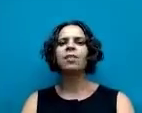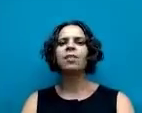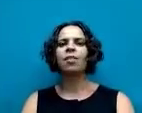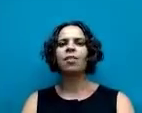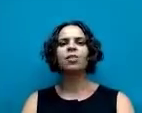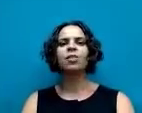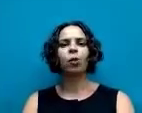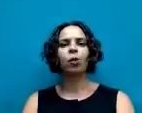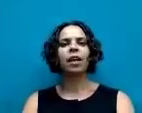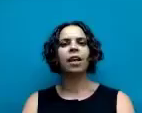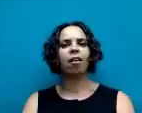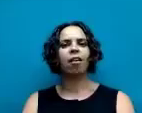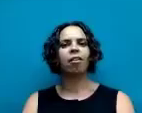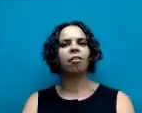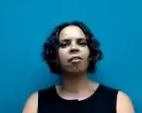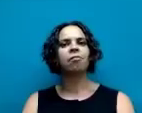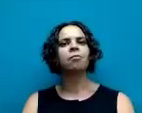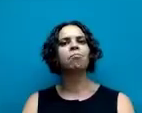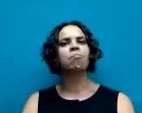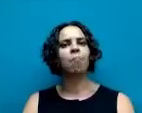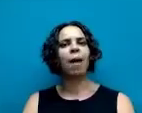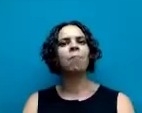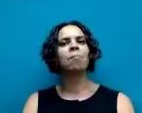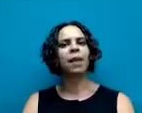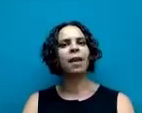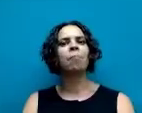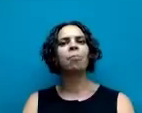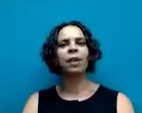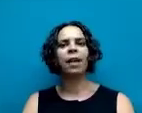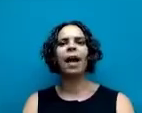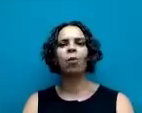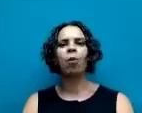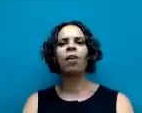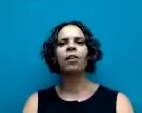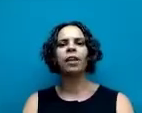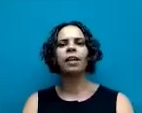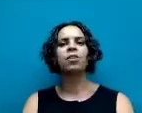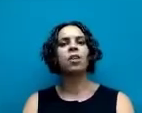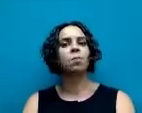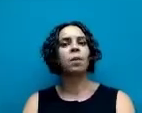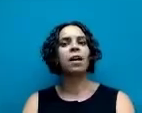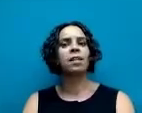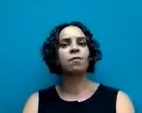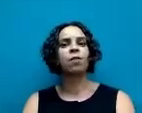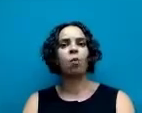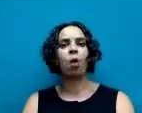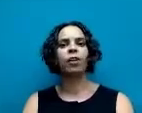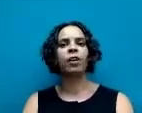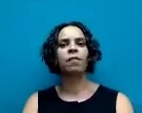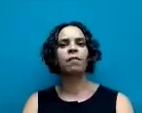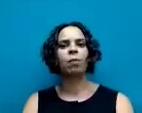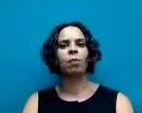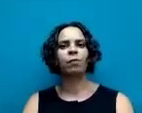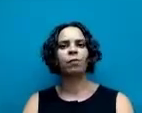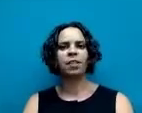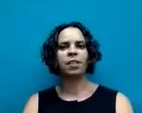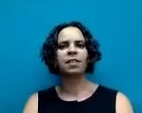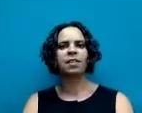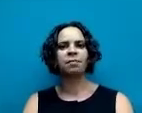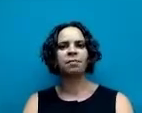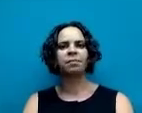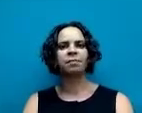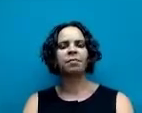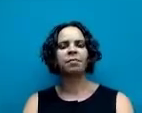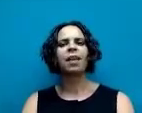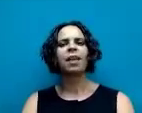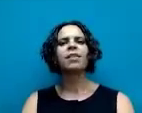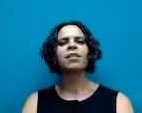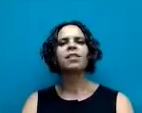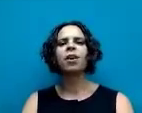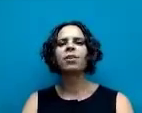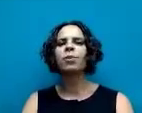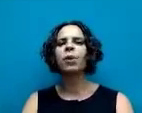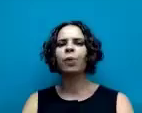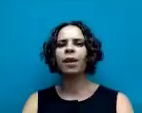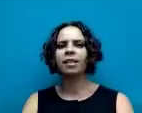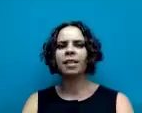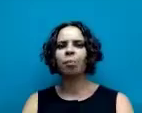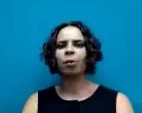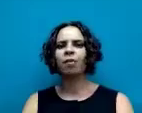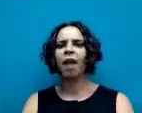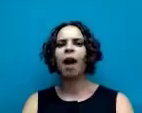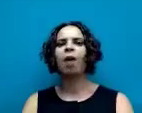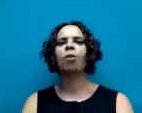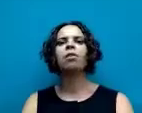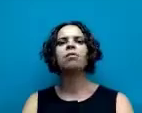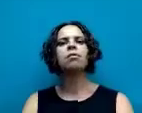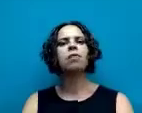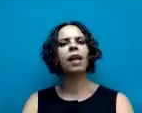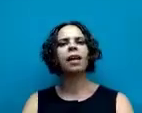I would say this twerking article might be pretty high quality just because of the quality of the references. This is also a great